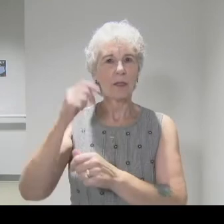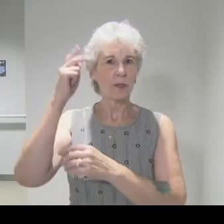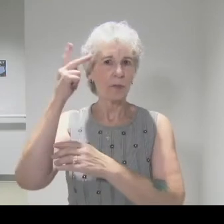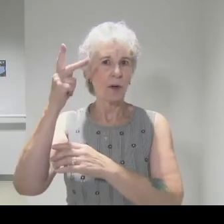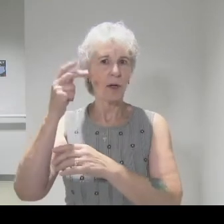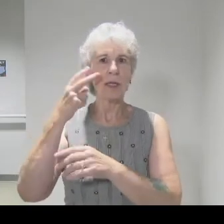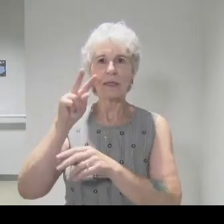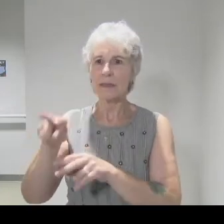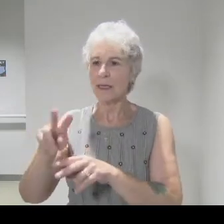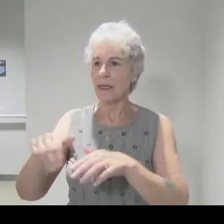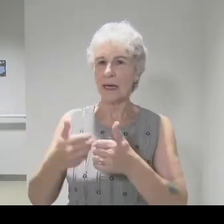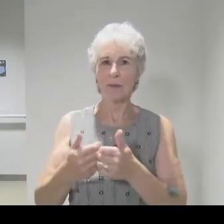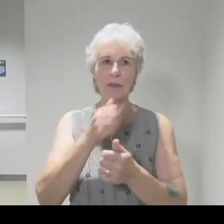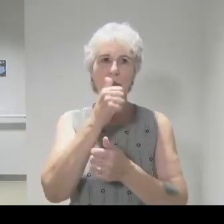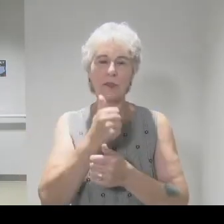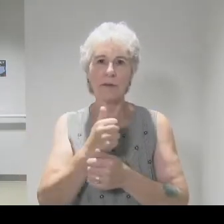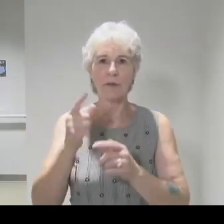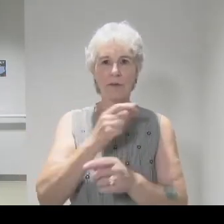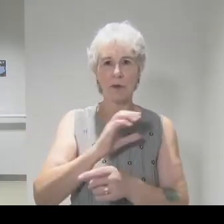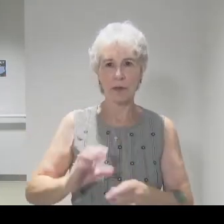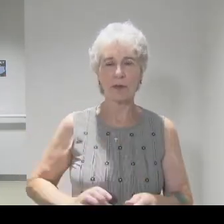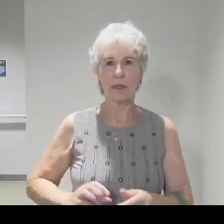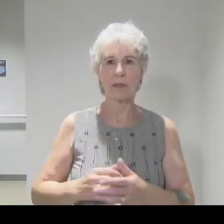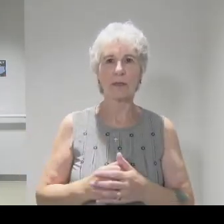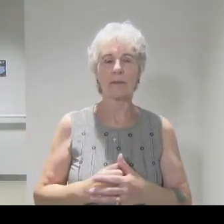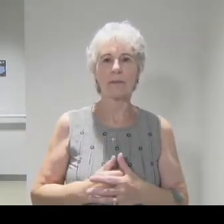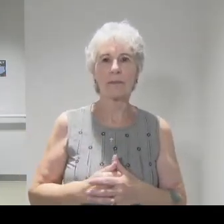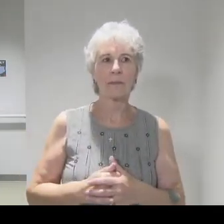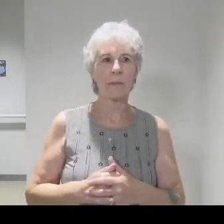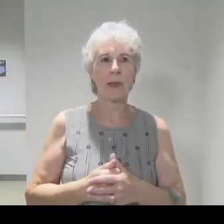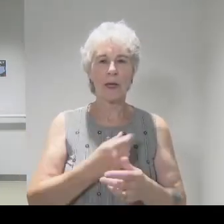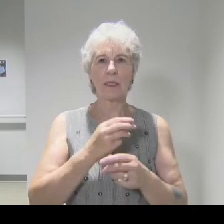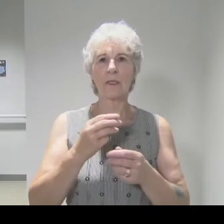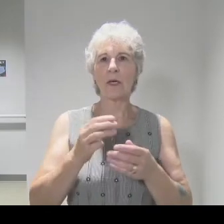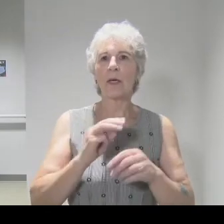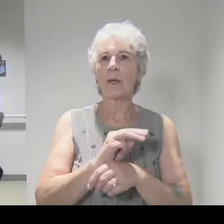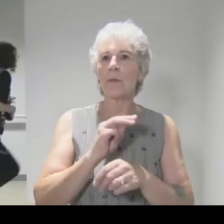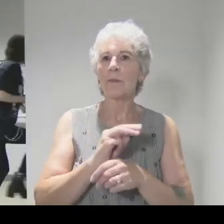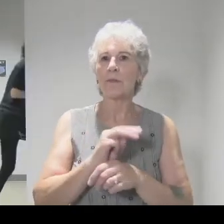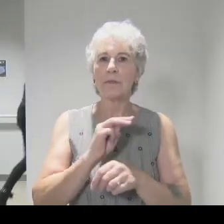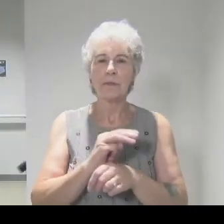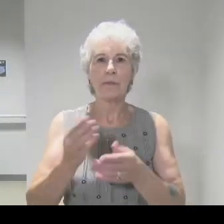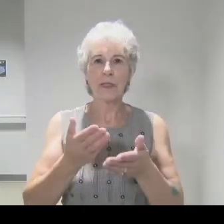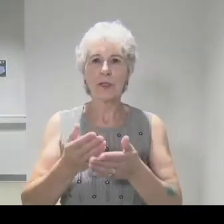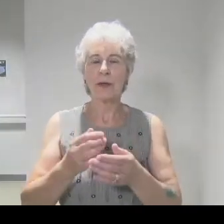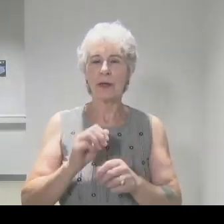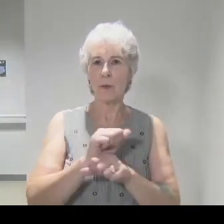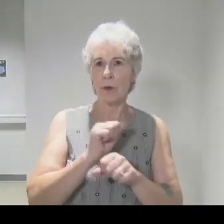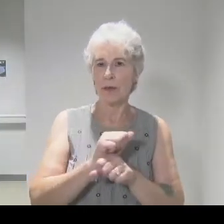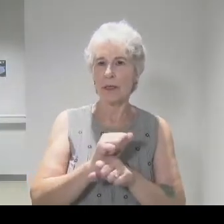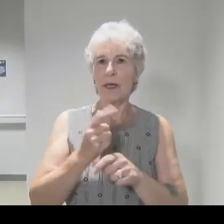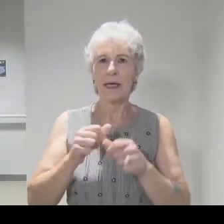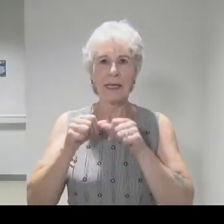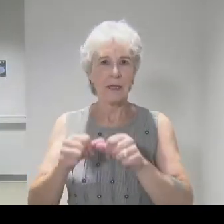how he suffered for Christ's sake in his missionary labors. He gives a brief list for you to ponder. He says, he